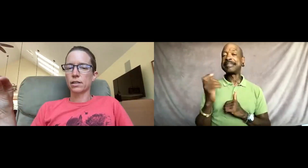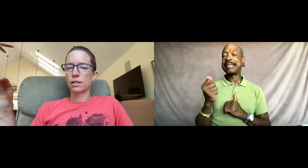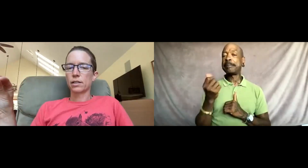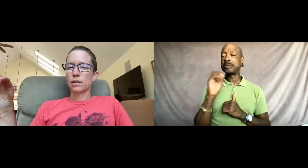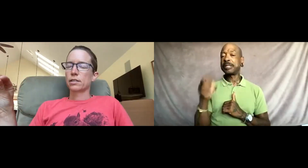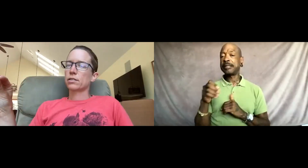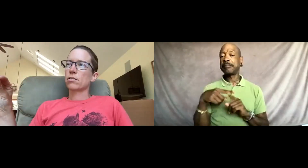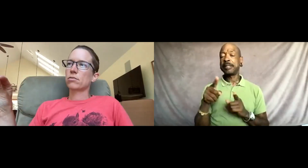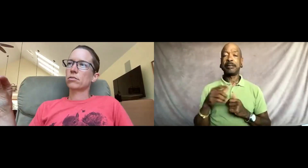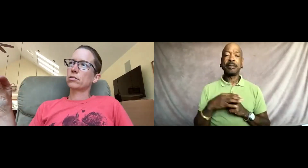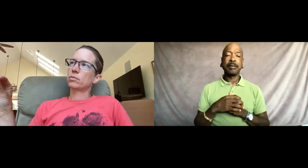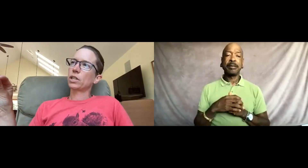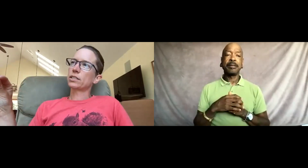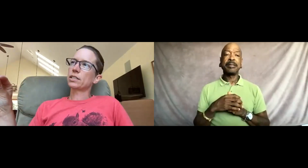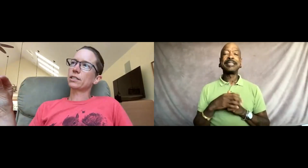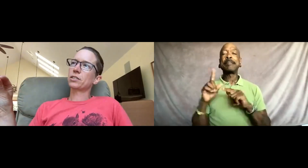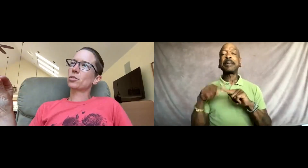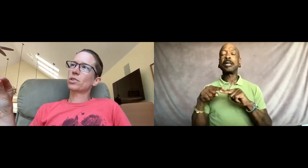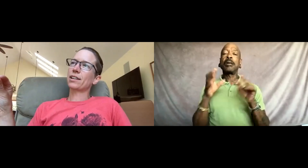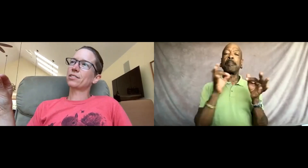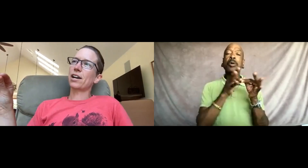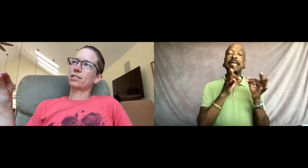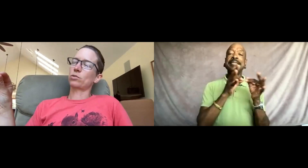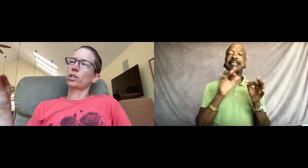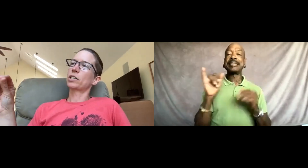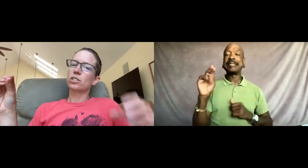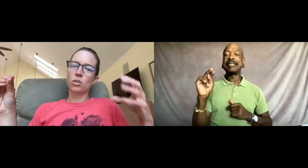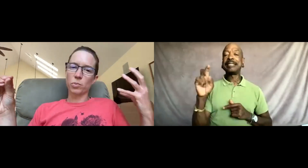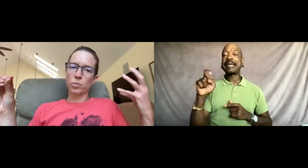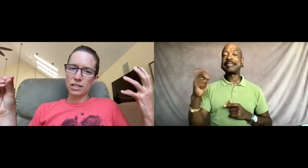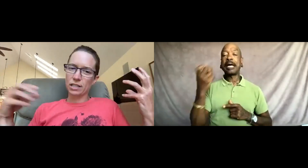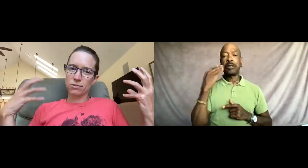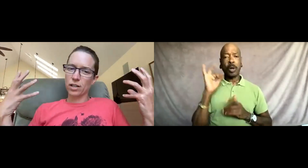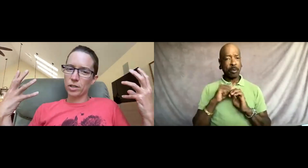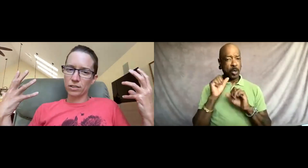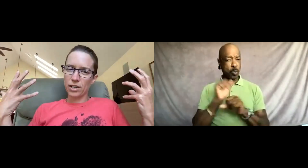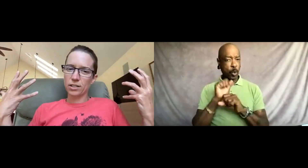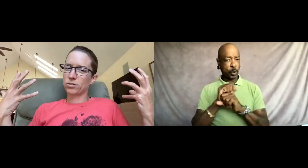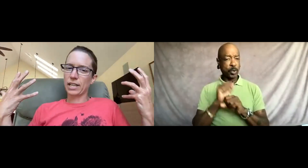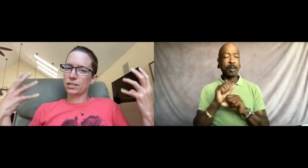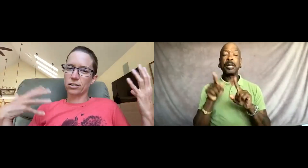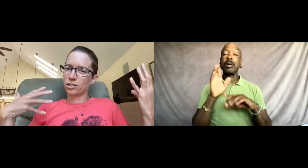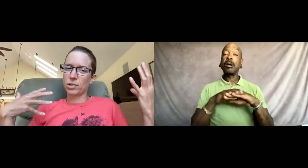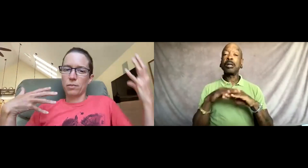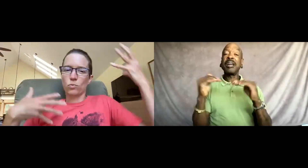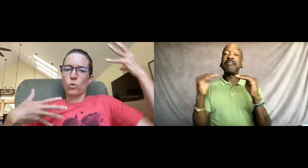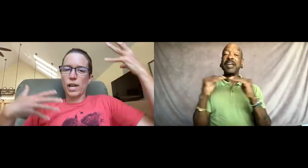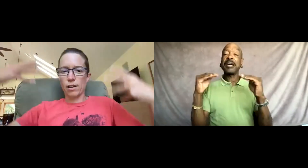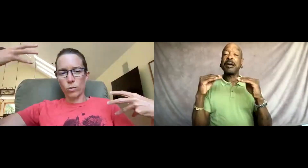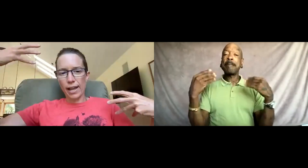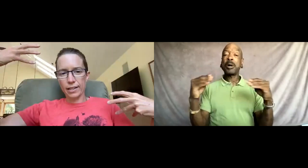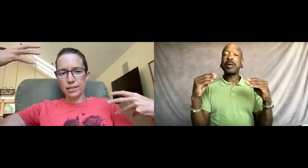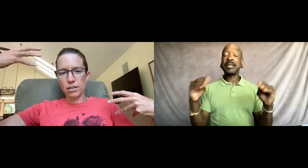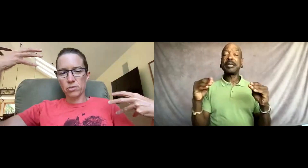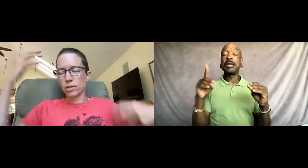index. So, but honestly, the consumer, I don't know how this works. The consumer price index and fair market value of land are sometimes way out